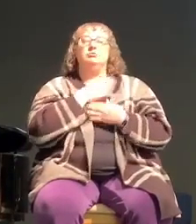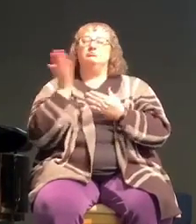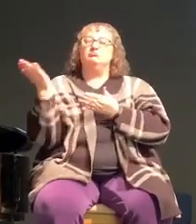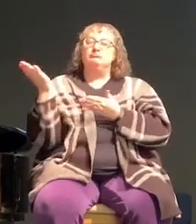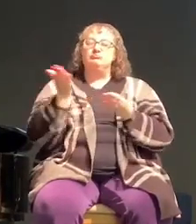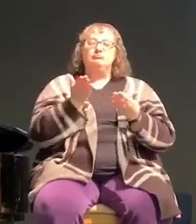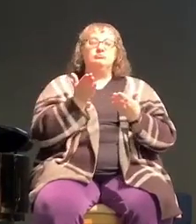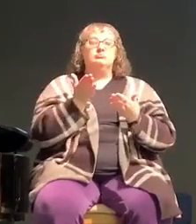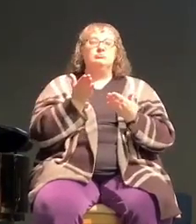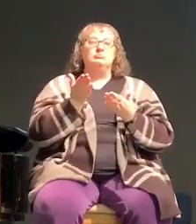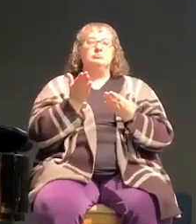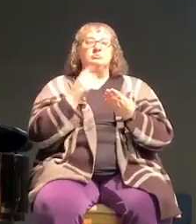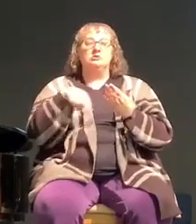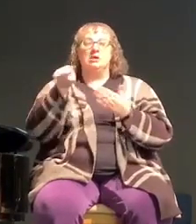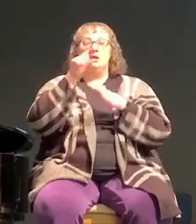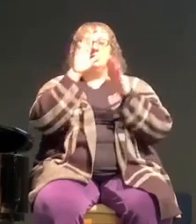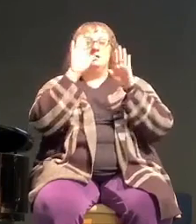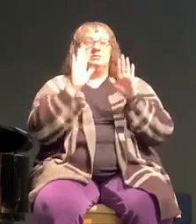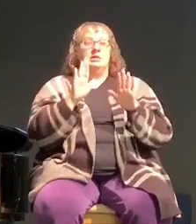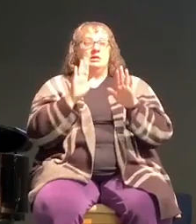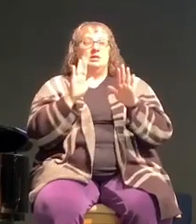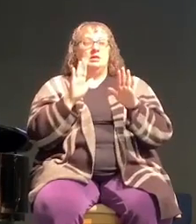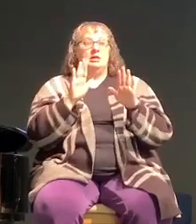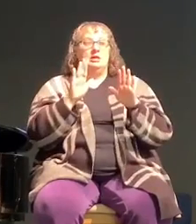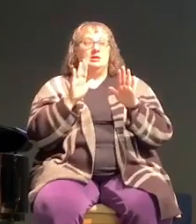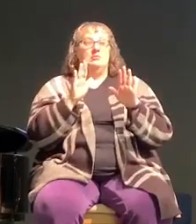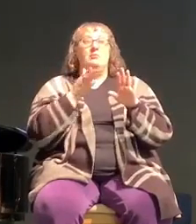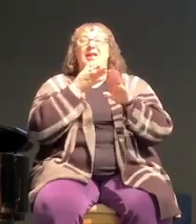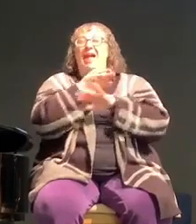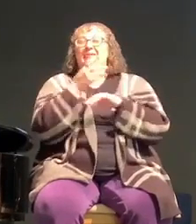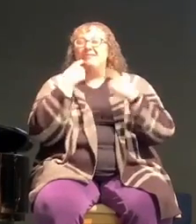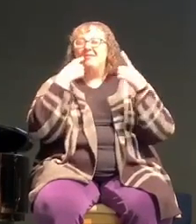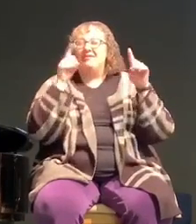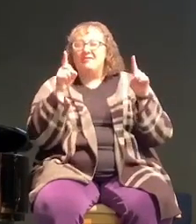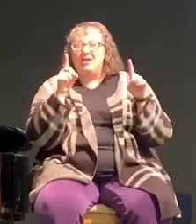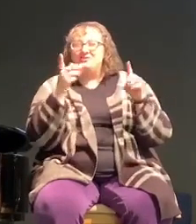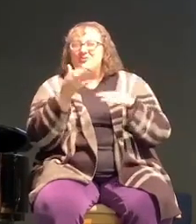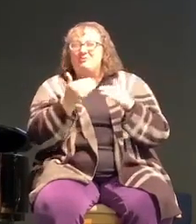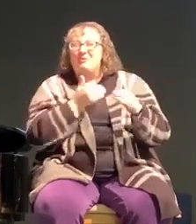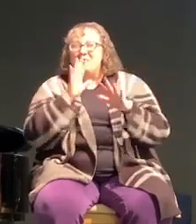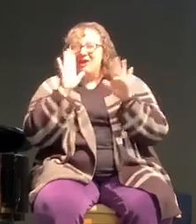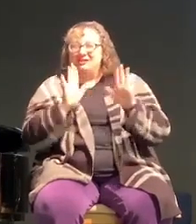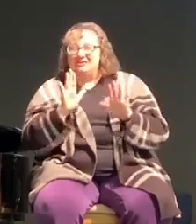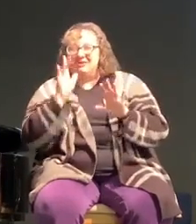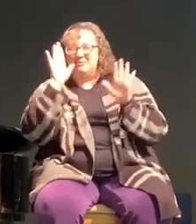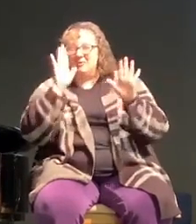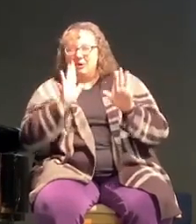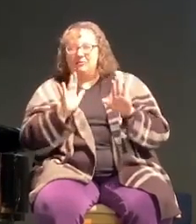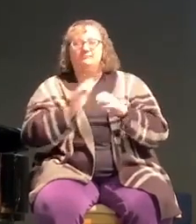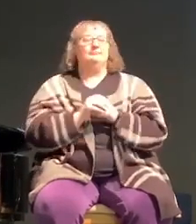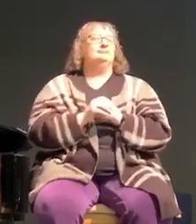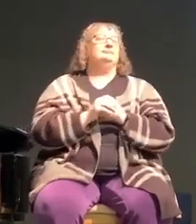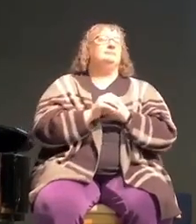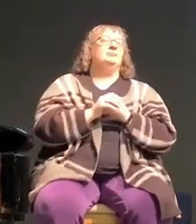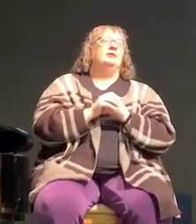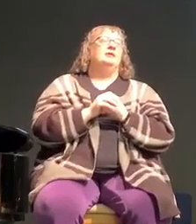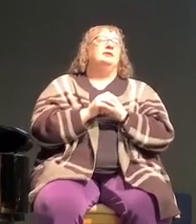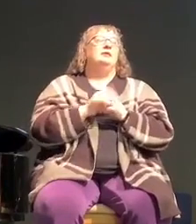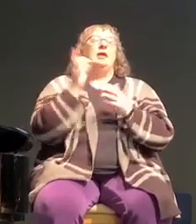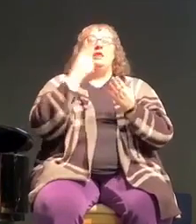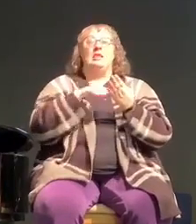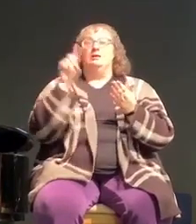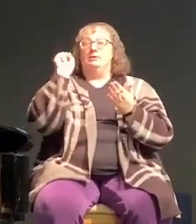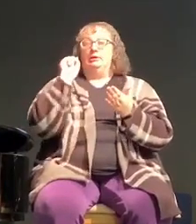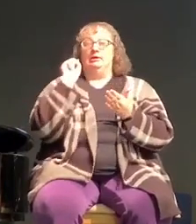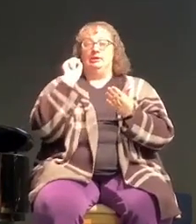that. But next Sunday will be after the event, so do it before then. That would be great to do that as well. Last